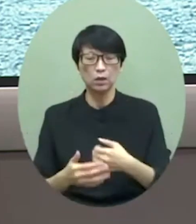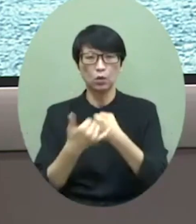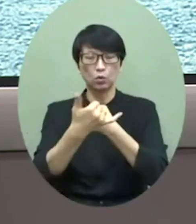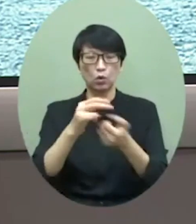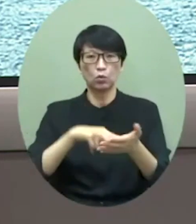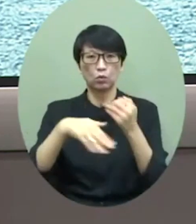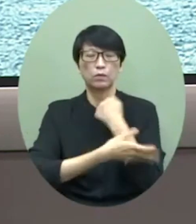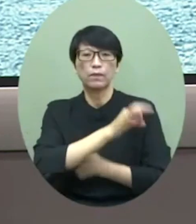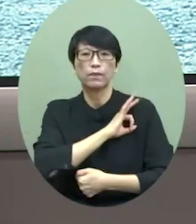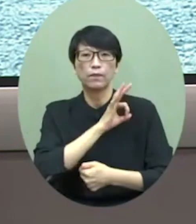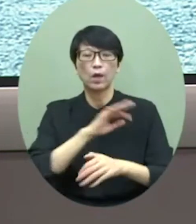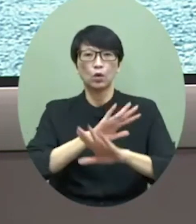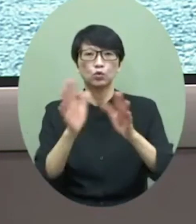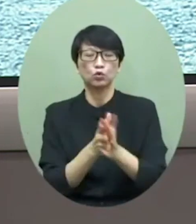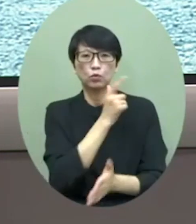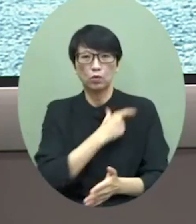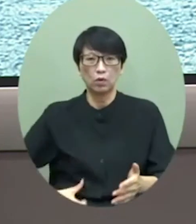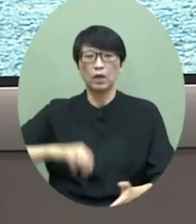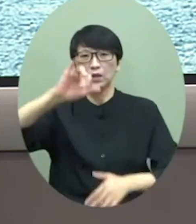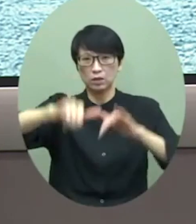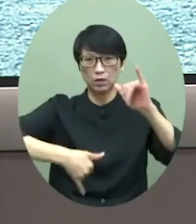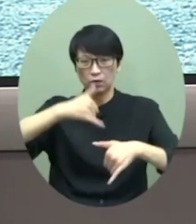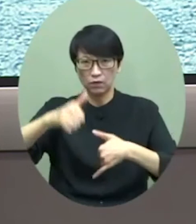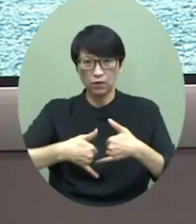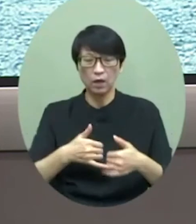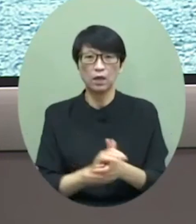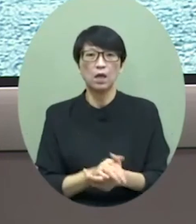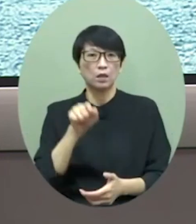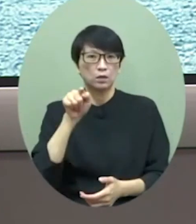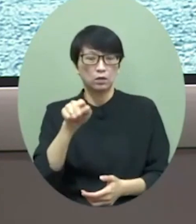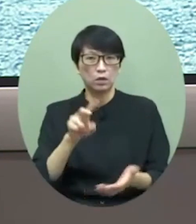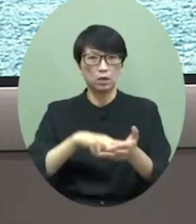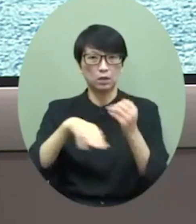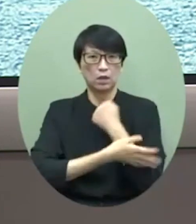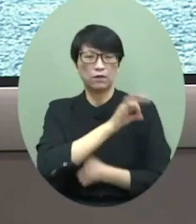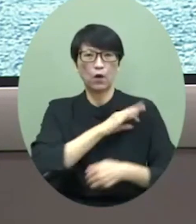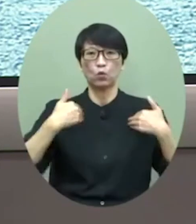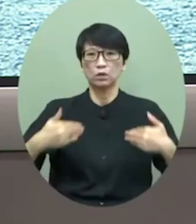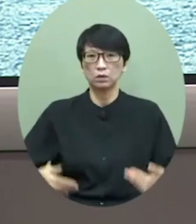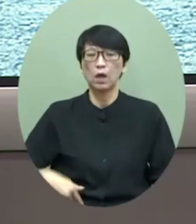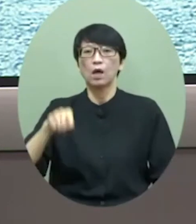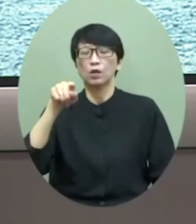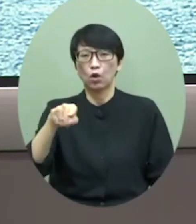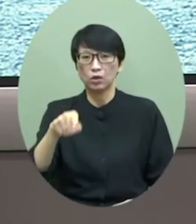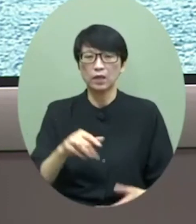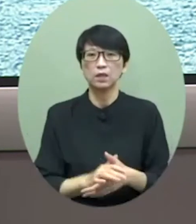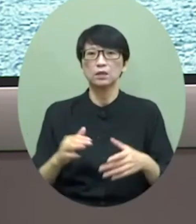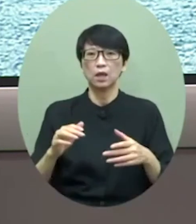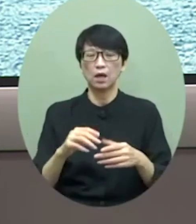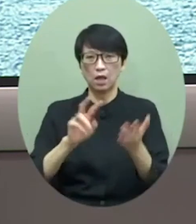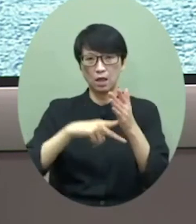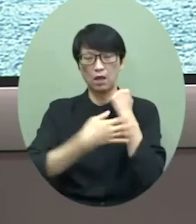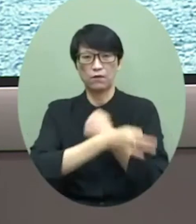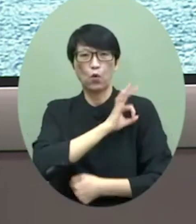bracket 1. And as under section 11 bracket 2, if the President convenes an emergency session, then persons